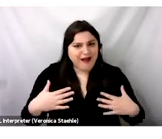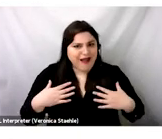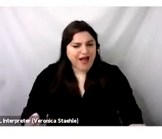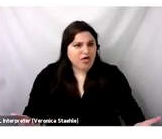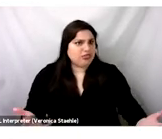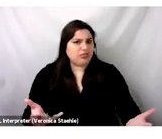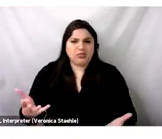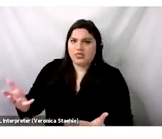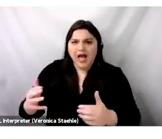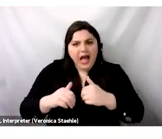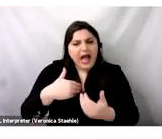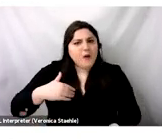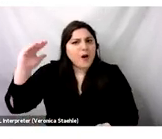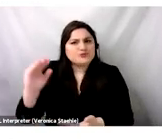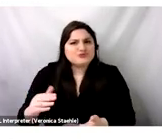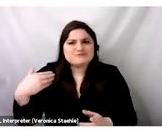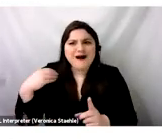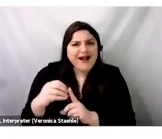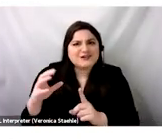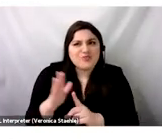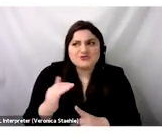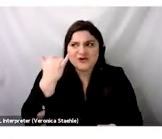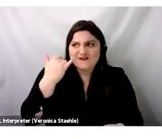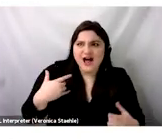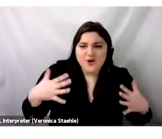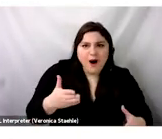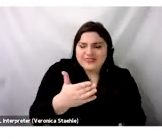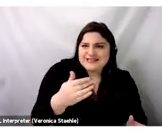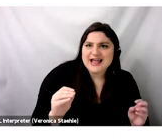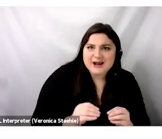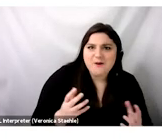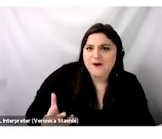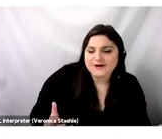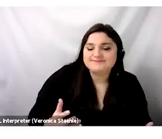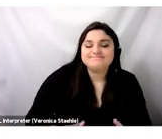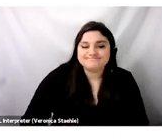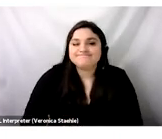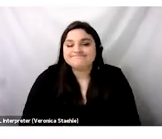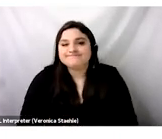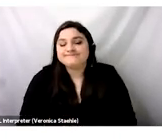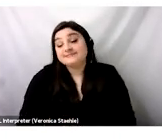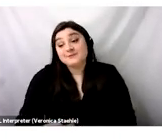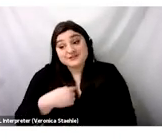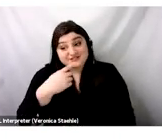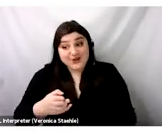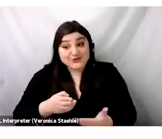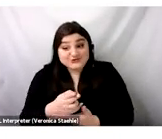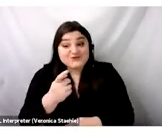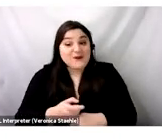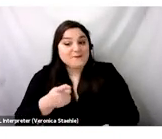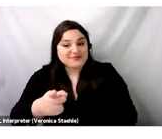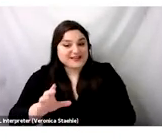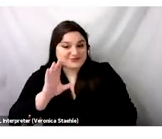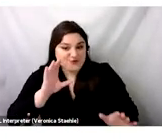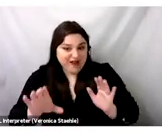exposure? Like, how the heck can I try to avoid these things? And the truth of this fantastic graphic by